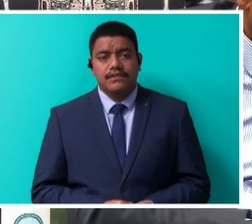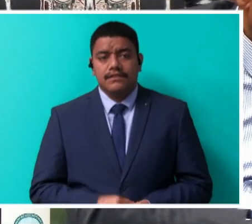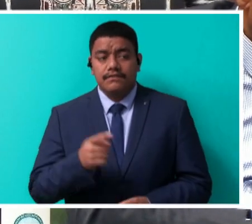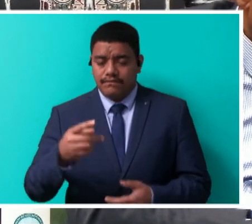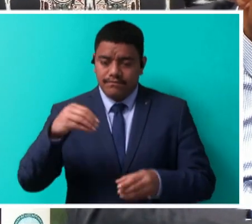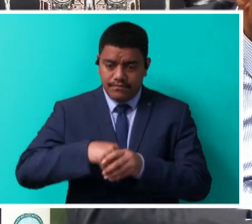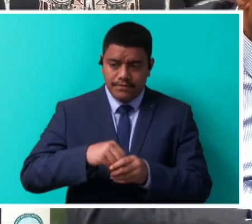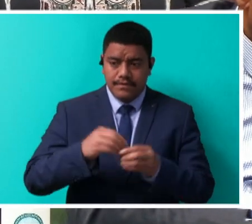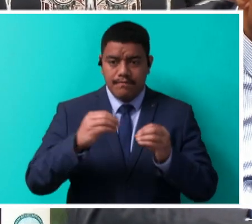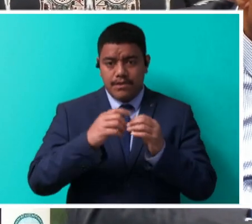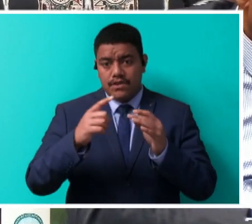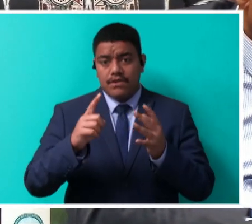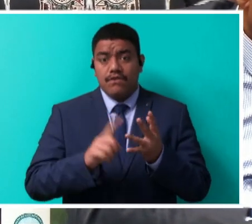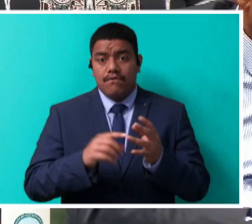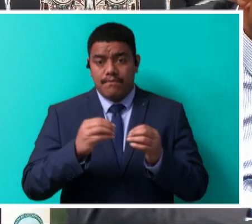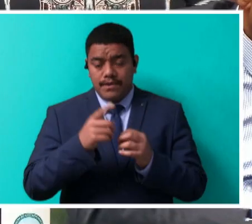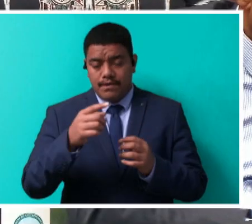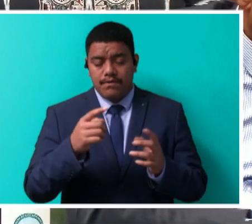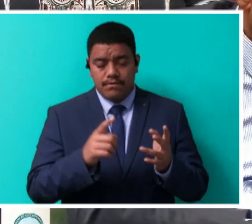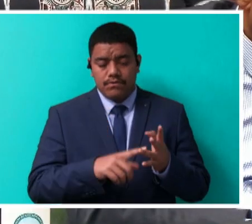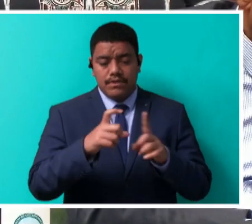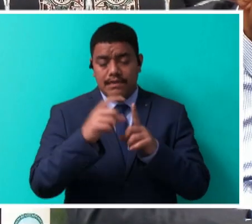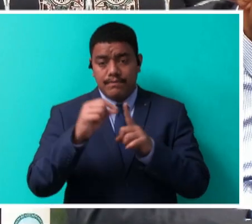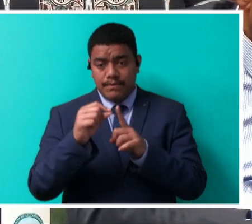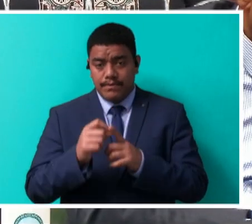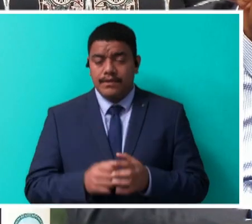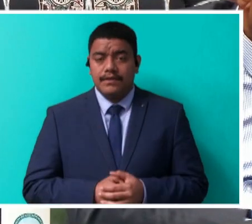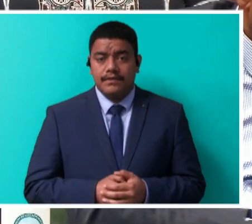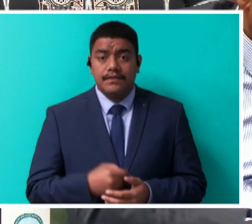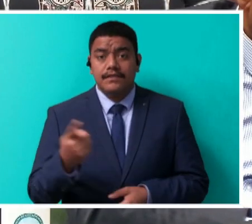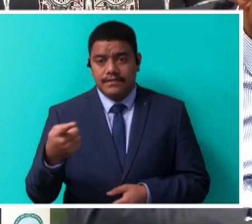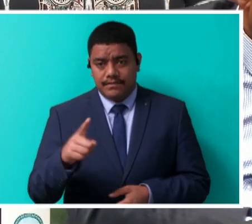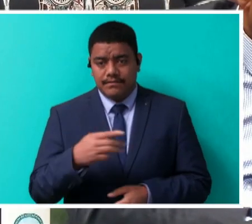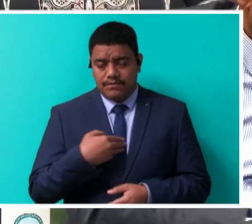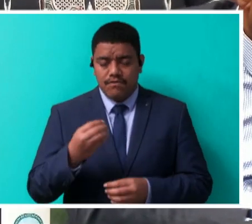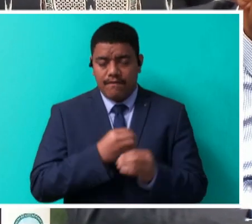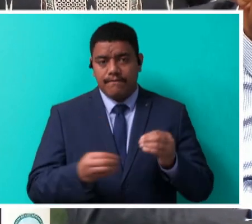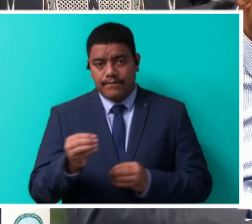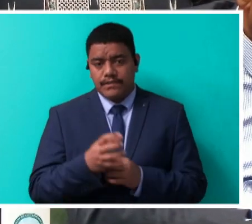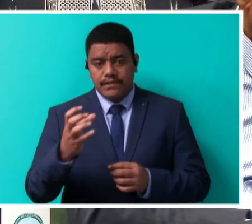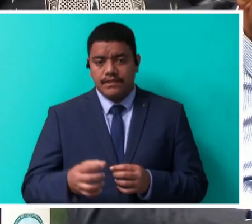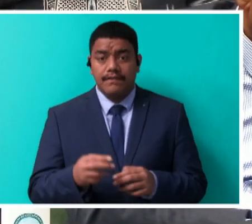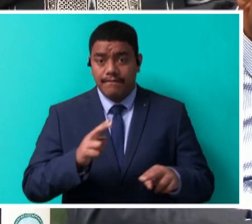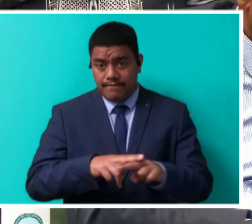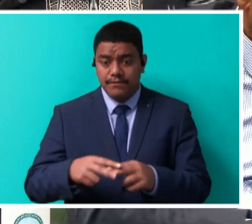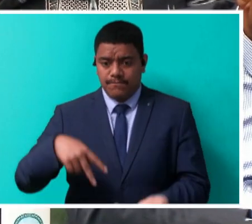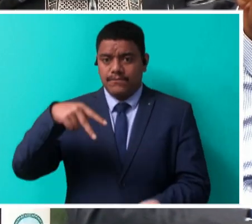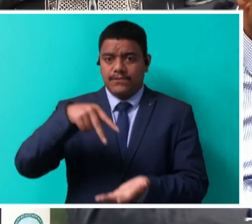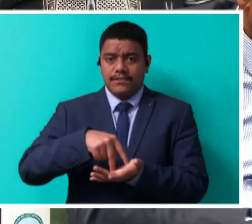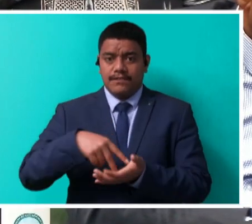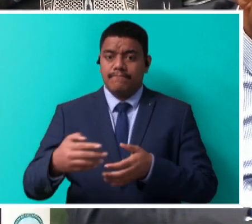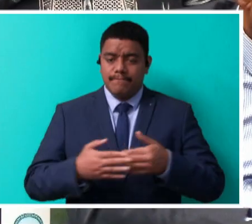the BOB, SOL, ODPP, Judiciary, and Ministerial officers. Fiji stands to